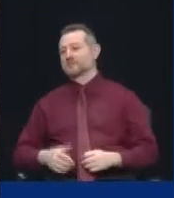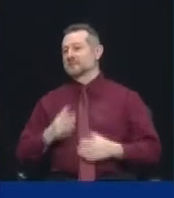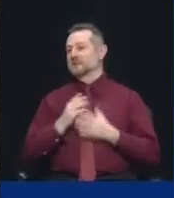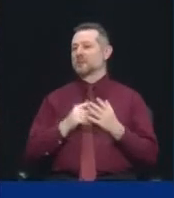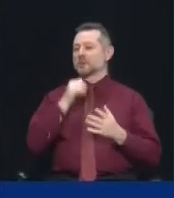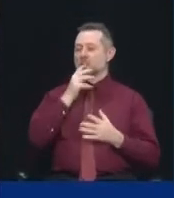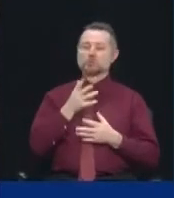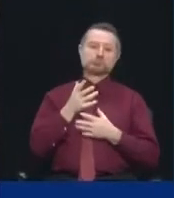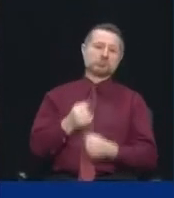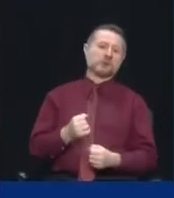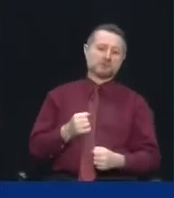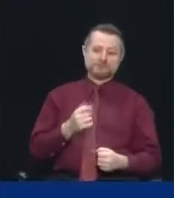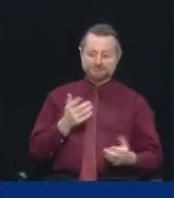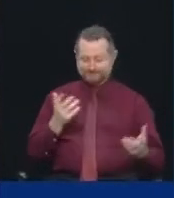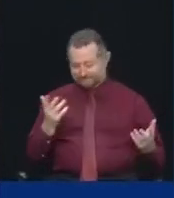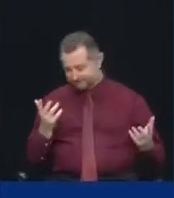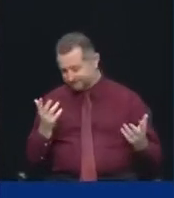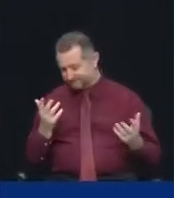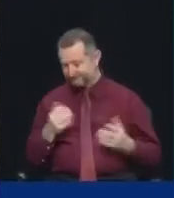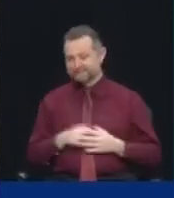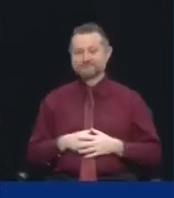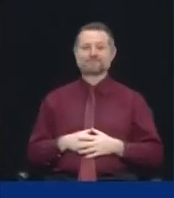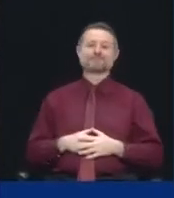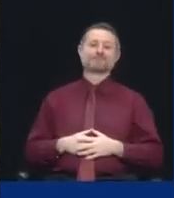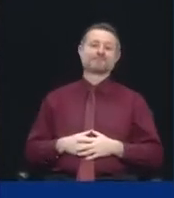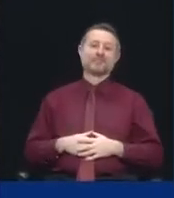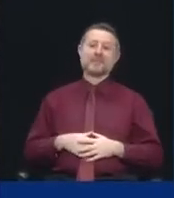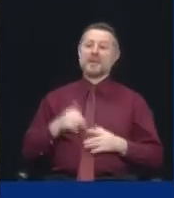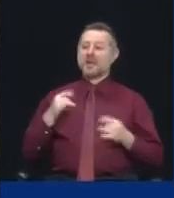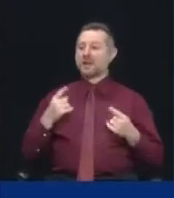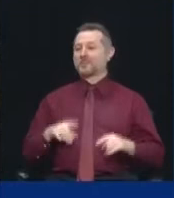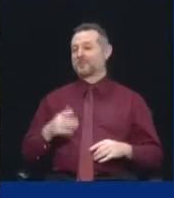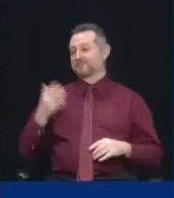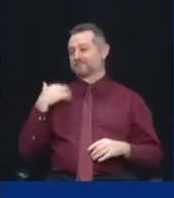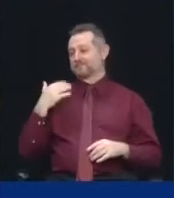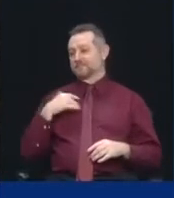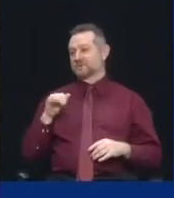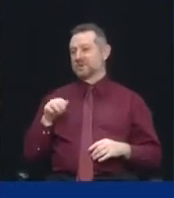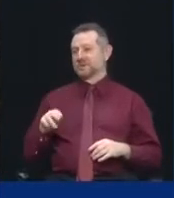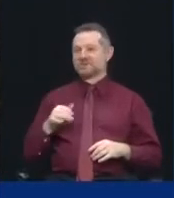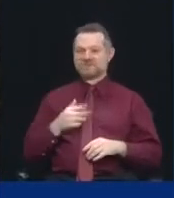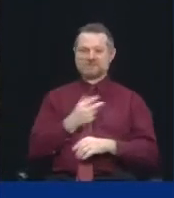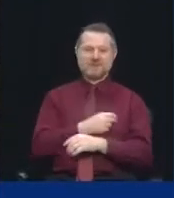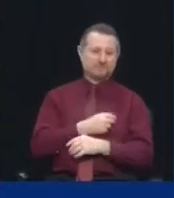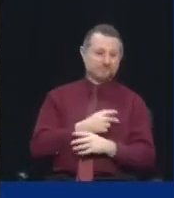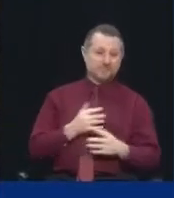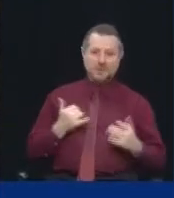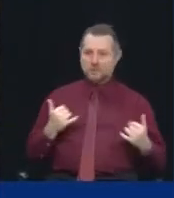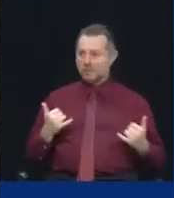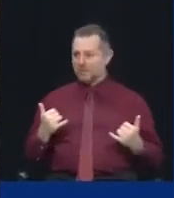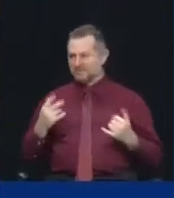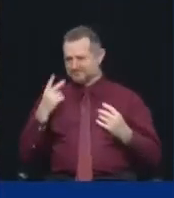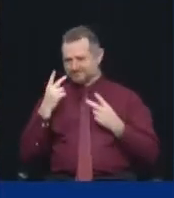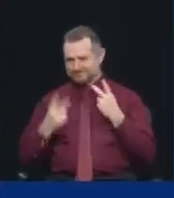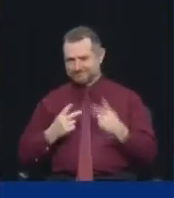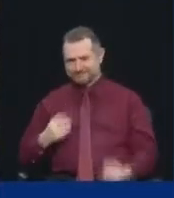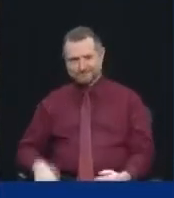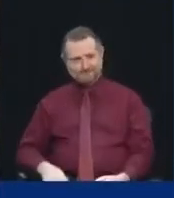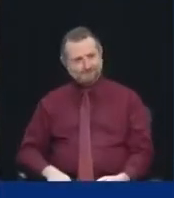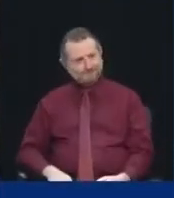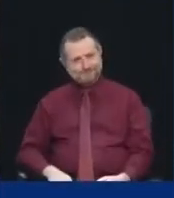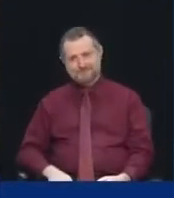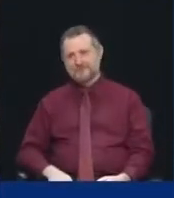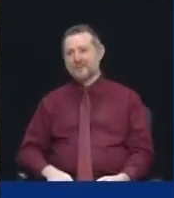But that all happened when the vaccines first came out. But now, we also know that there were barriers, and the